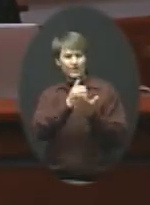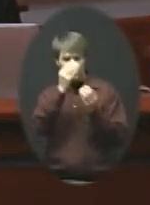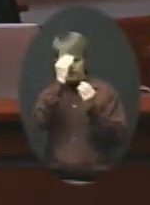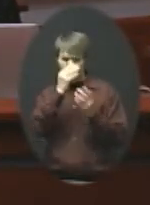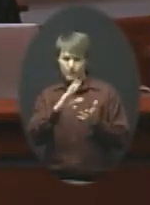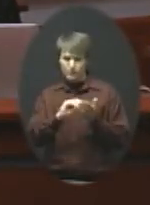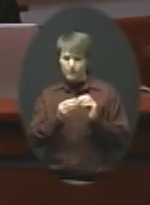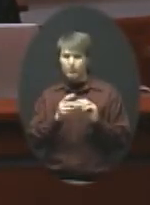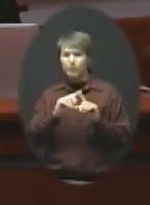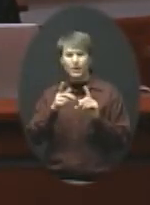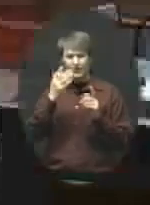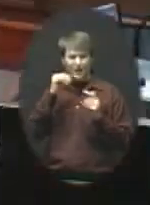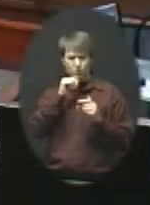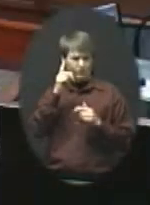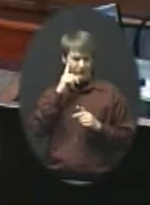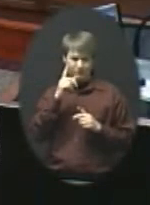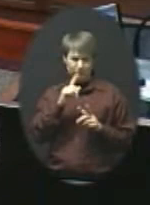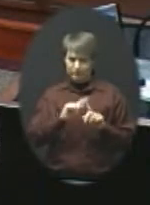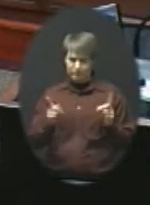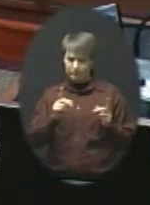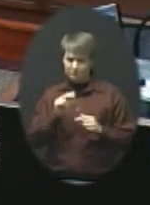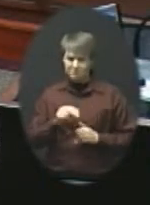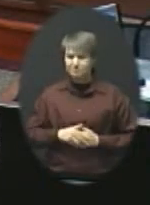so. Okay.